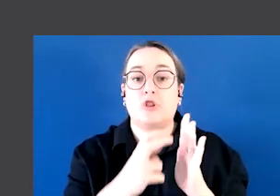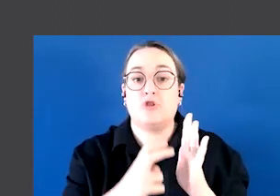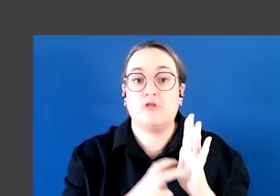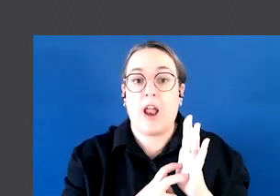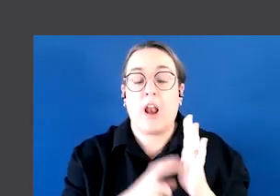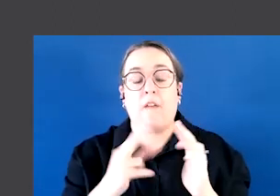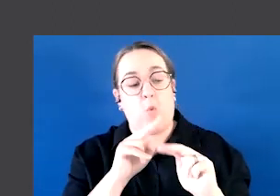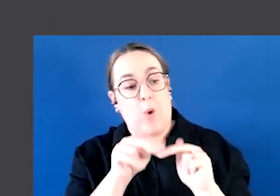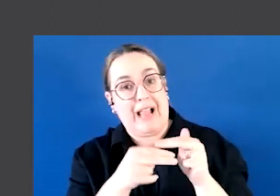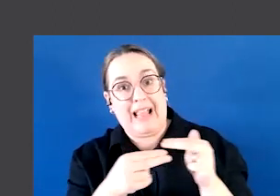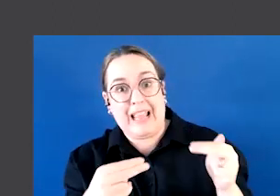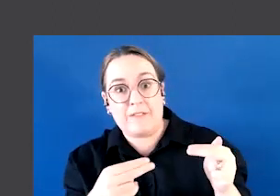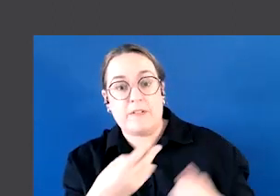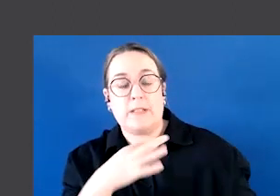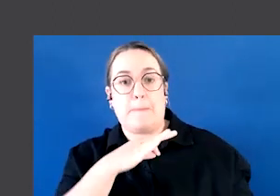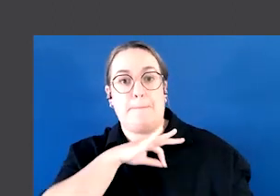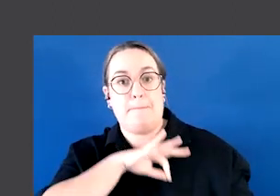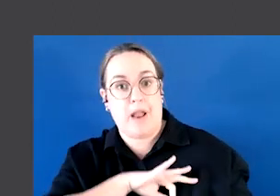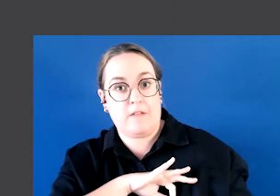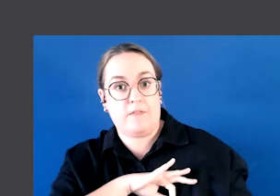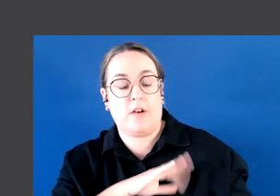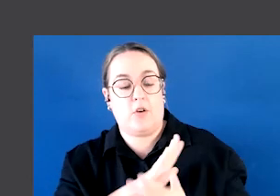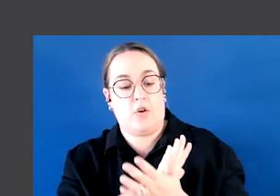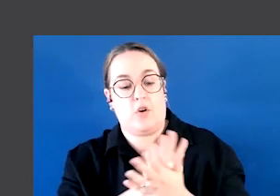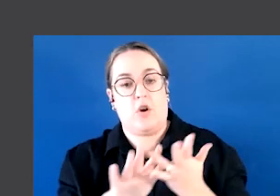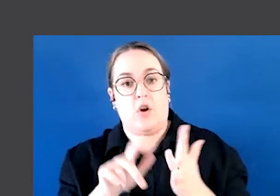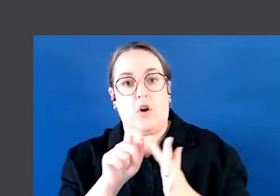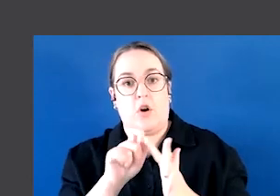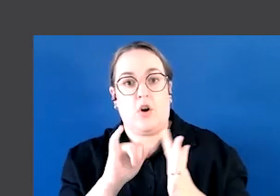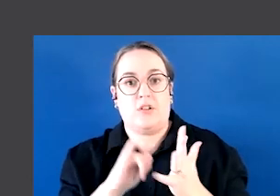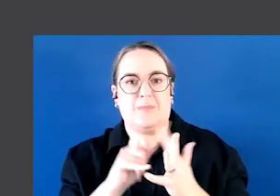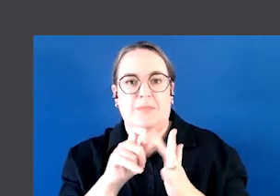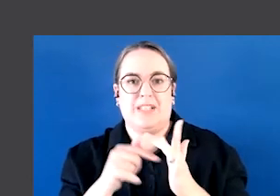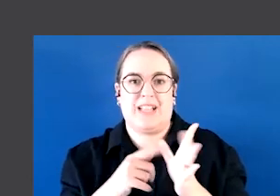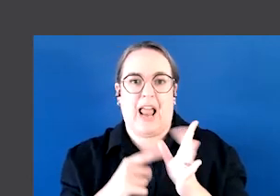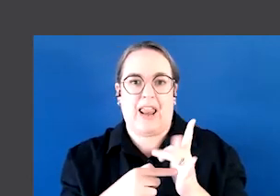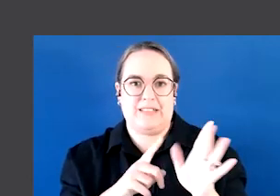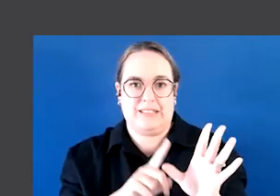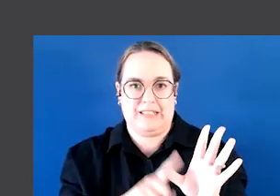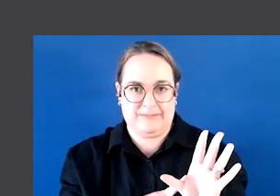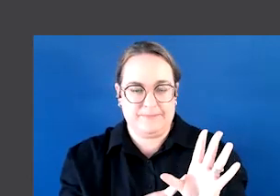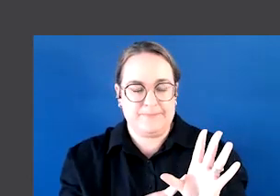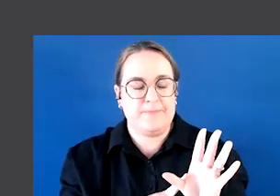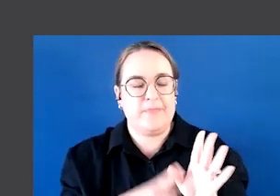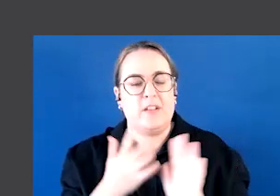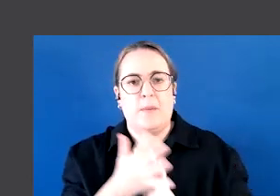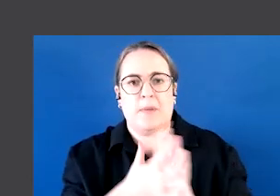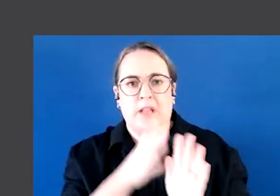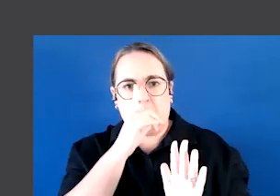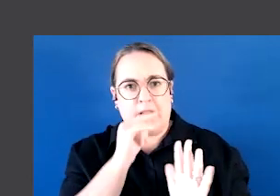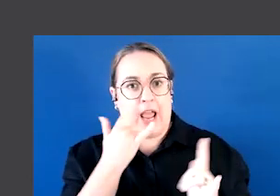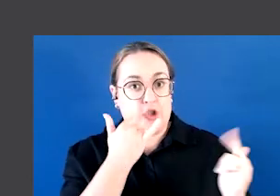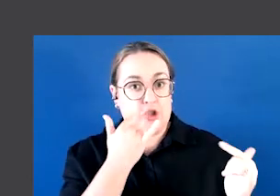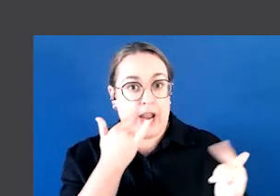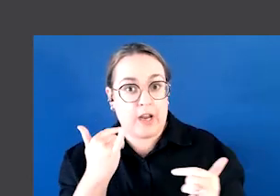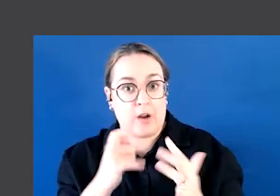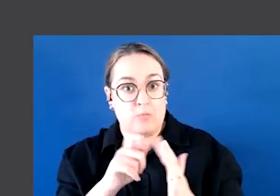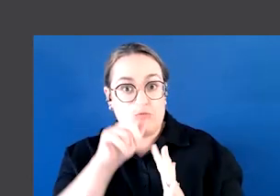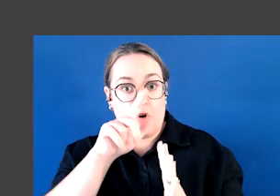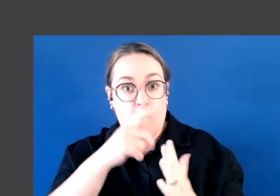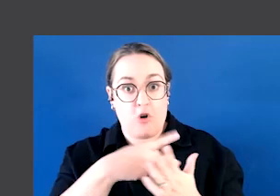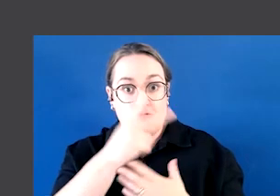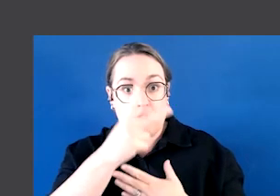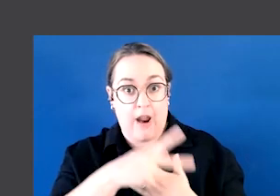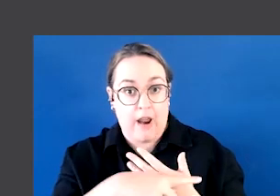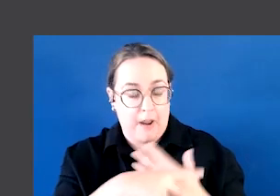online registers for gifts, benefits and hospitalities, for declaration of private interests, and we have for conflict of interest. That ensures that we can